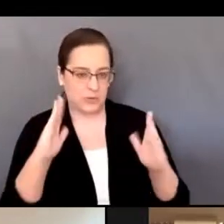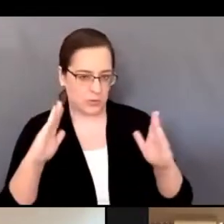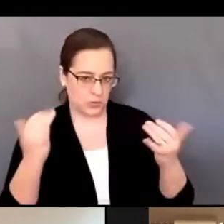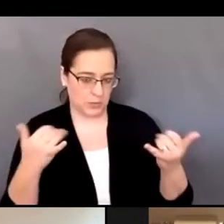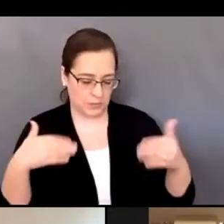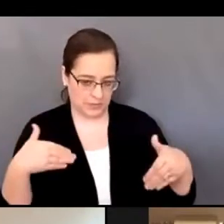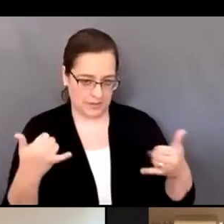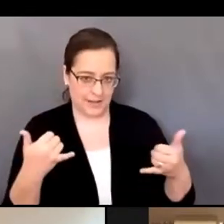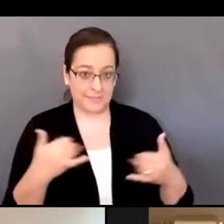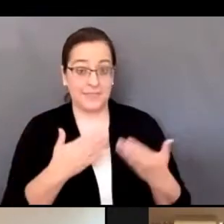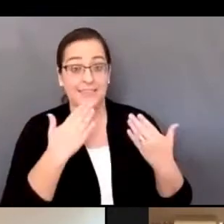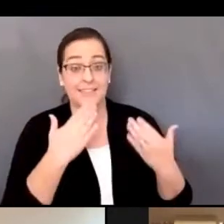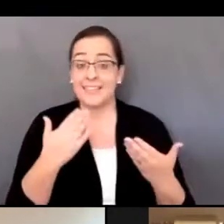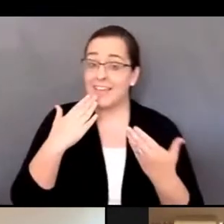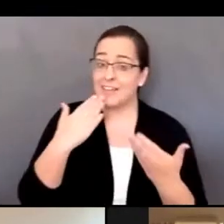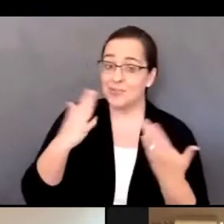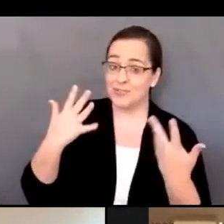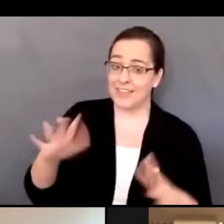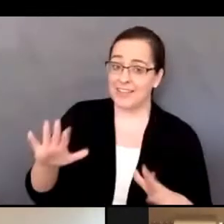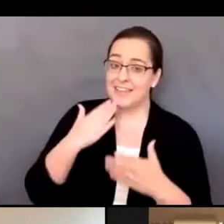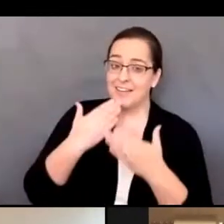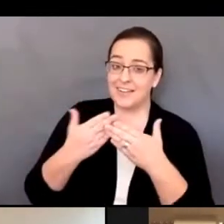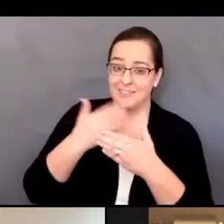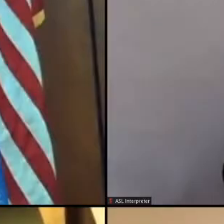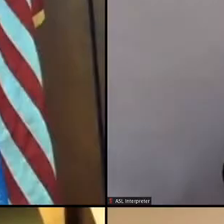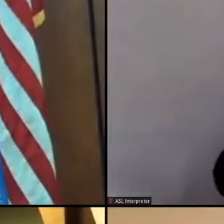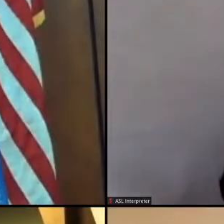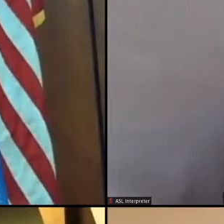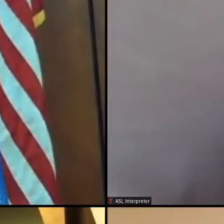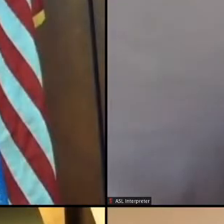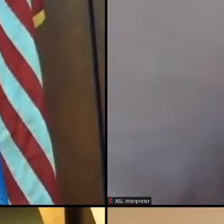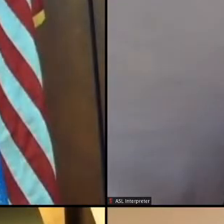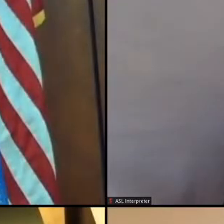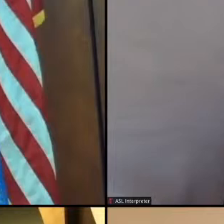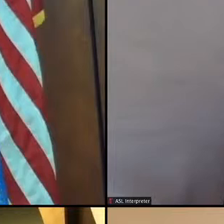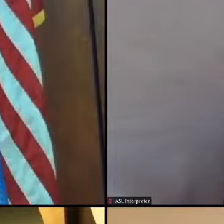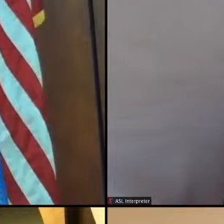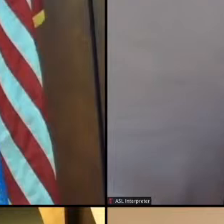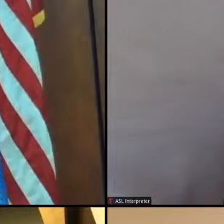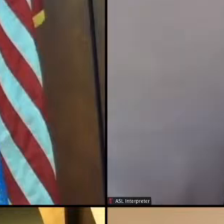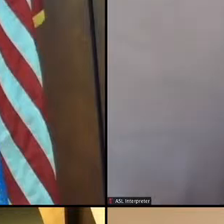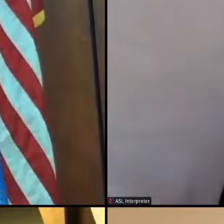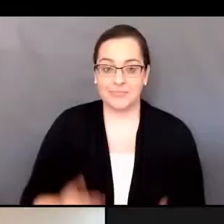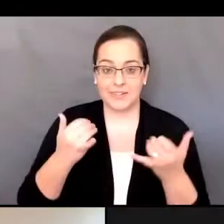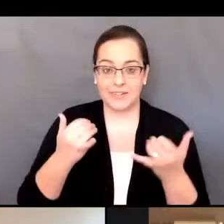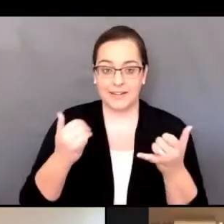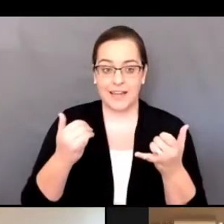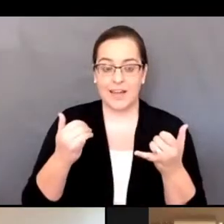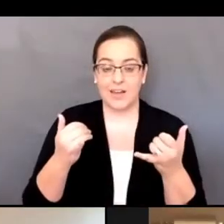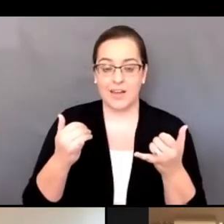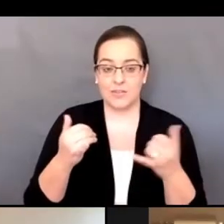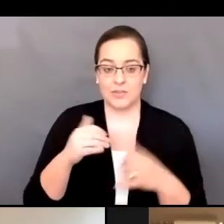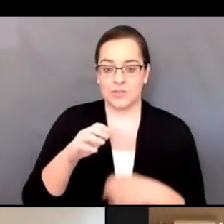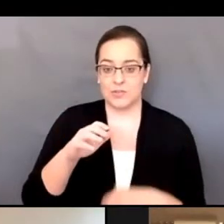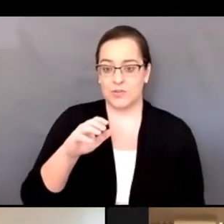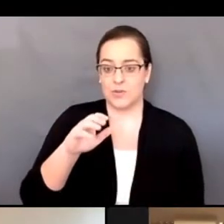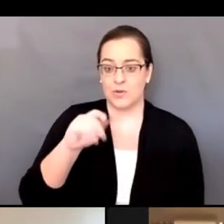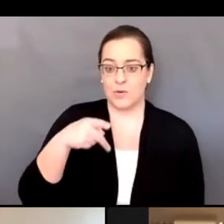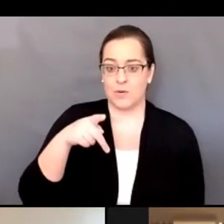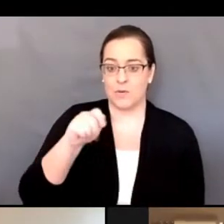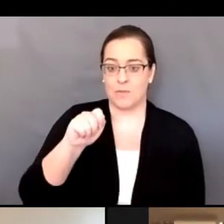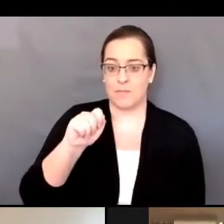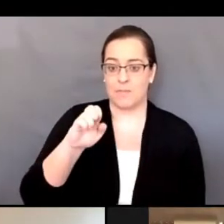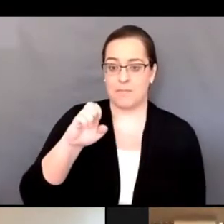Perfect. Thank you. That's all I have. Have a good weekend, everyone. Thank you, Ariana. This time, let's go to Paula Albaron of